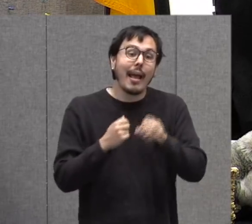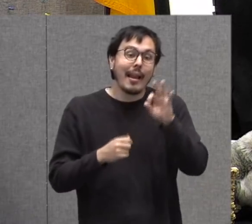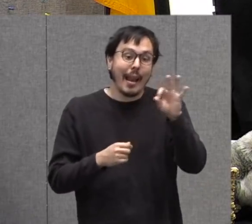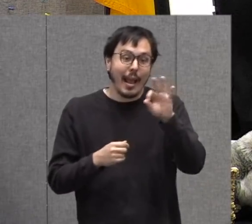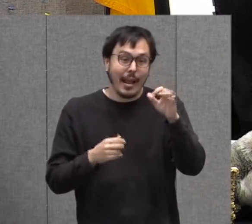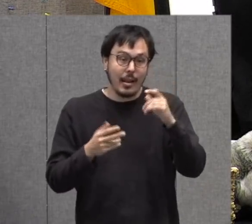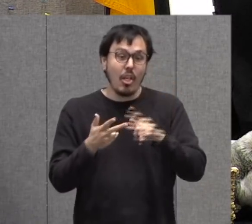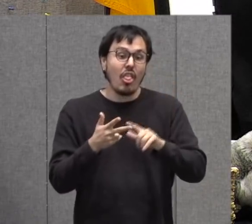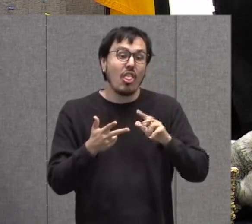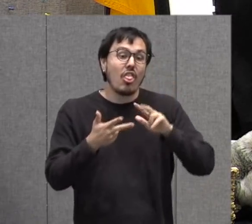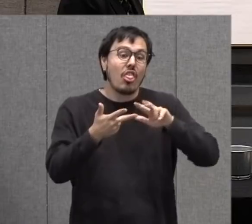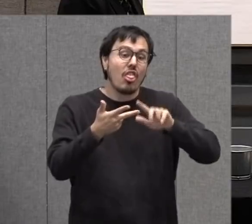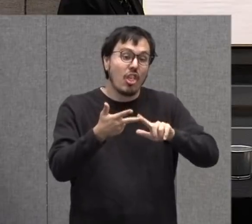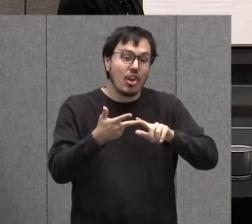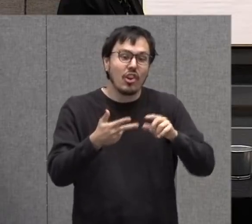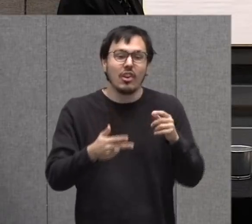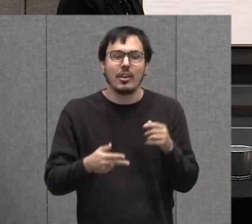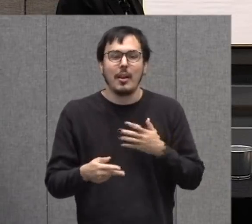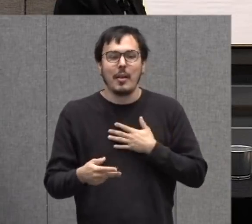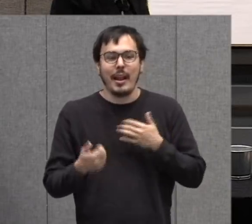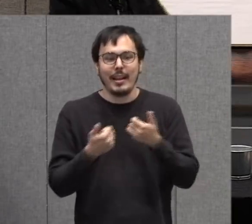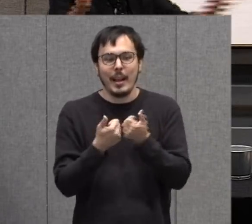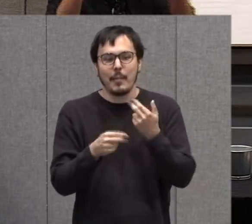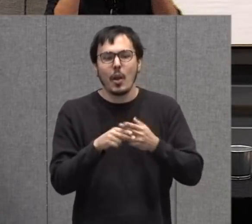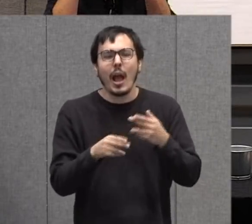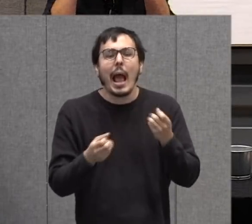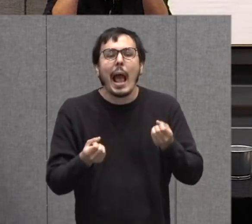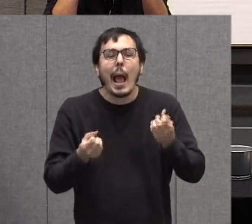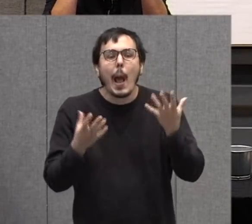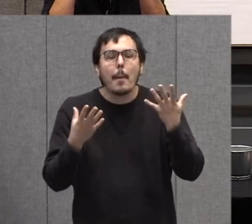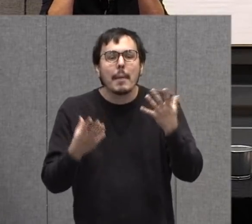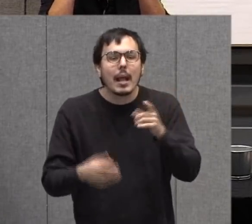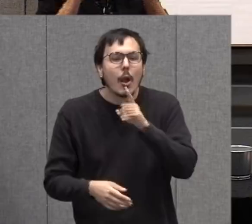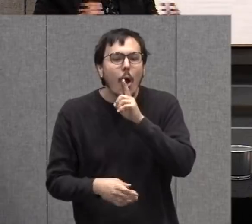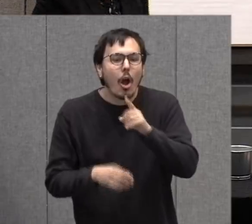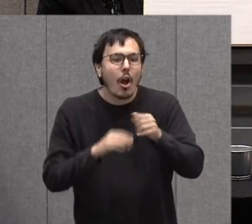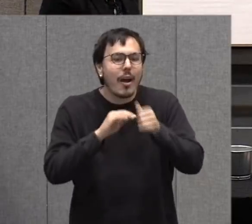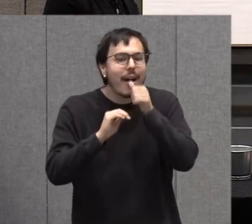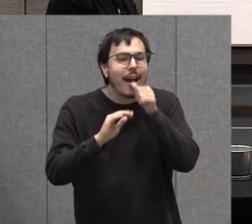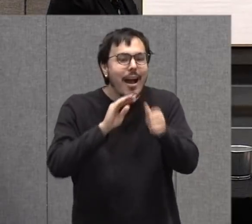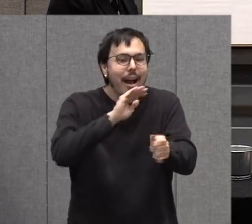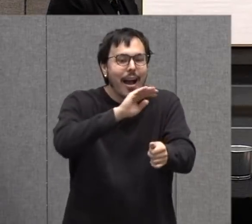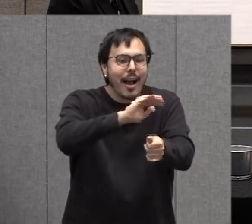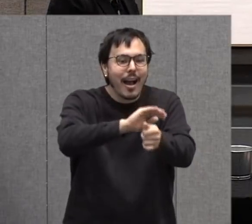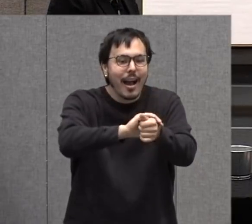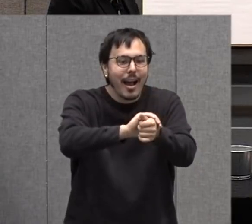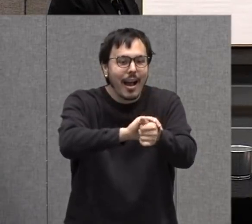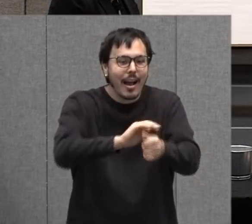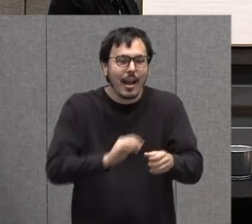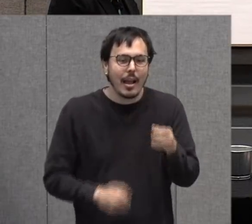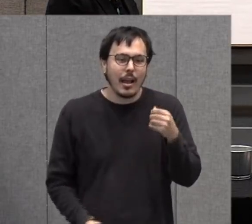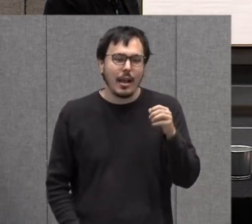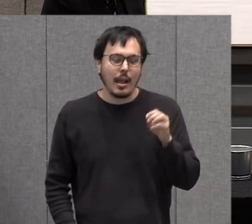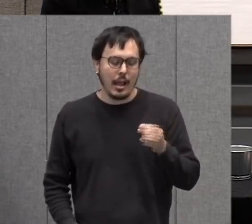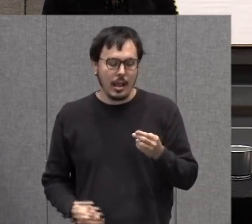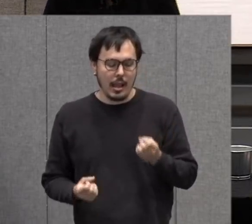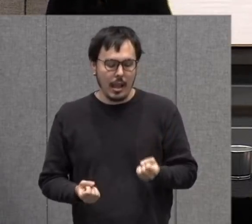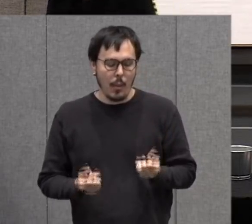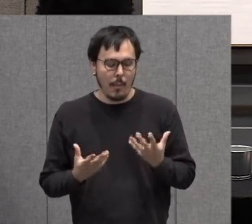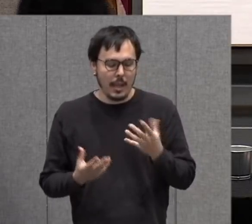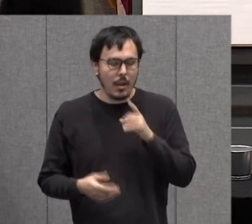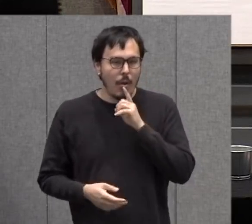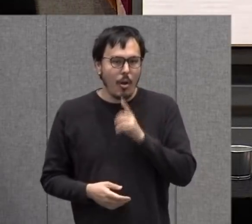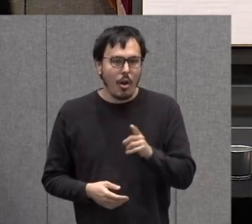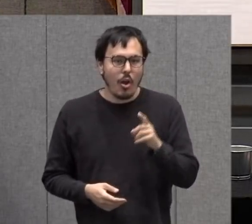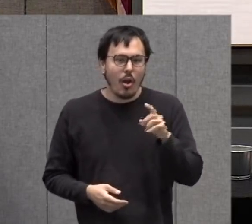Are Hiding? Hiding. How many are hiding? How many are hiding? Do you want to pull up a chair? I would love We can that.